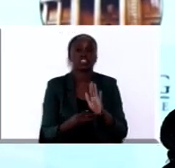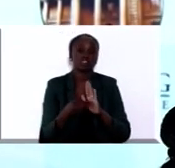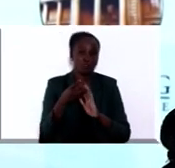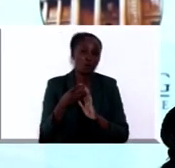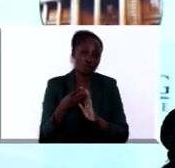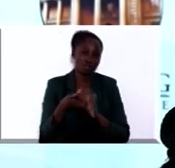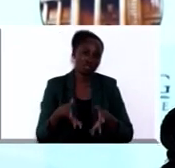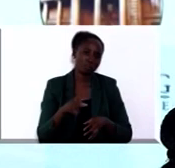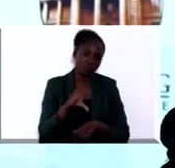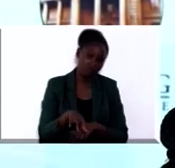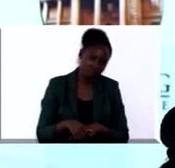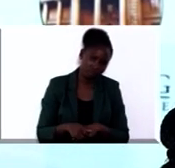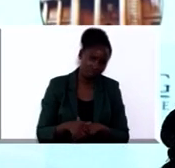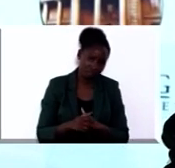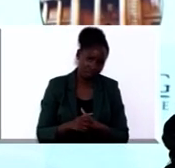province.